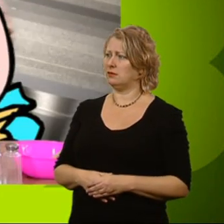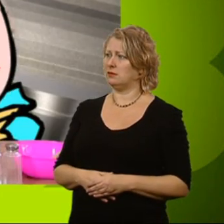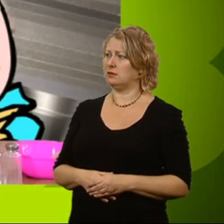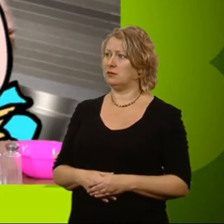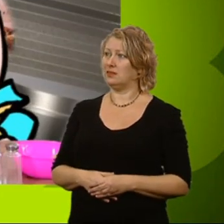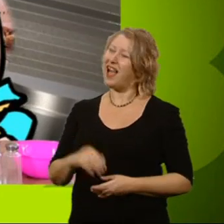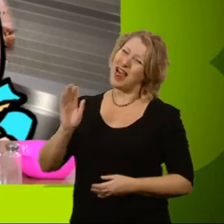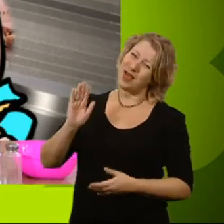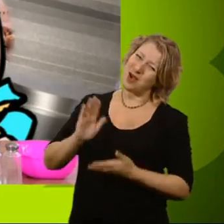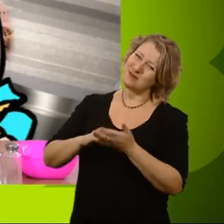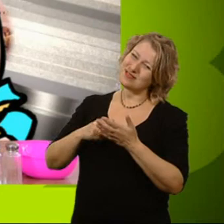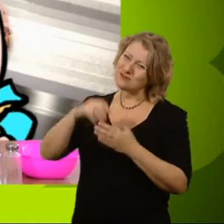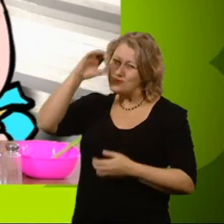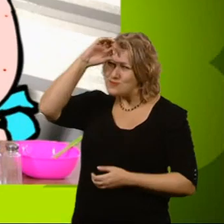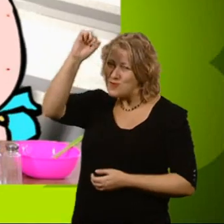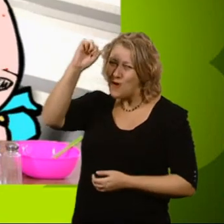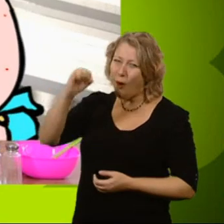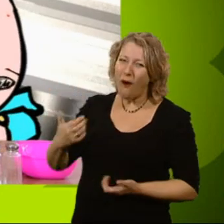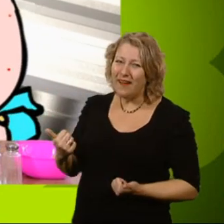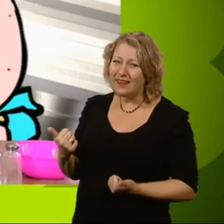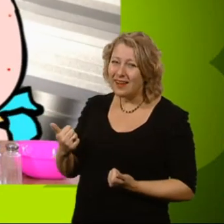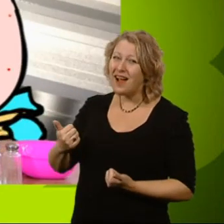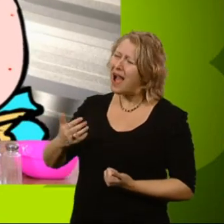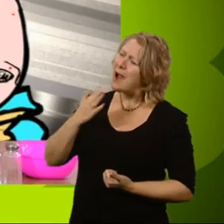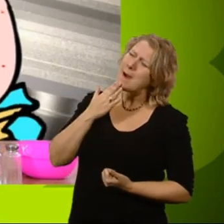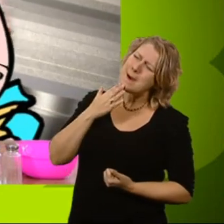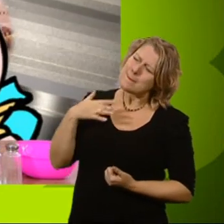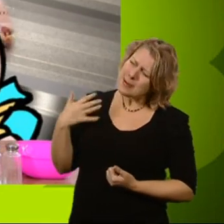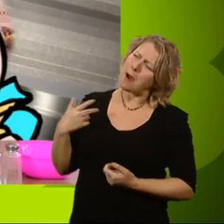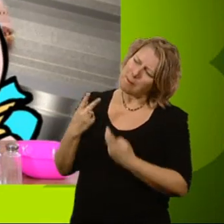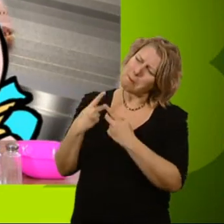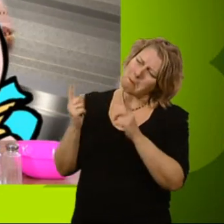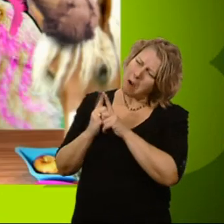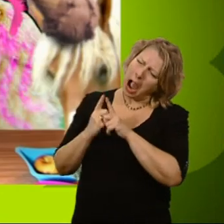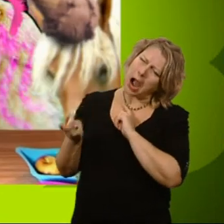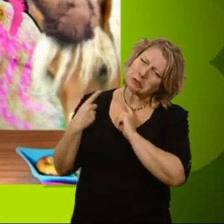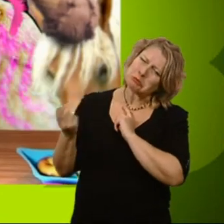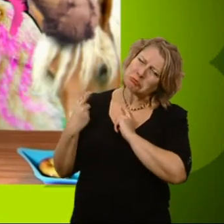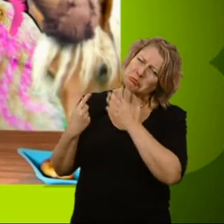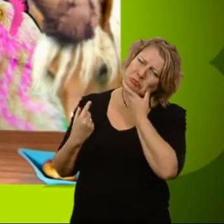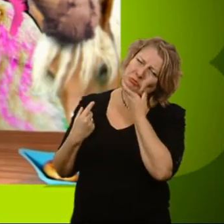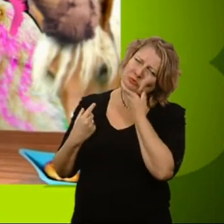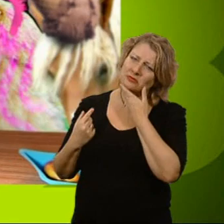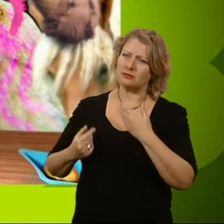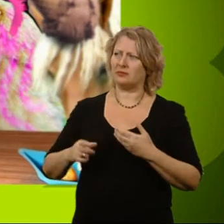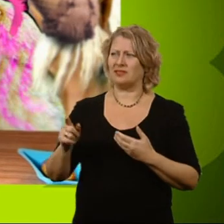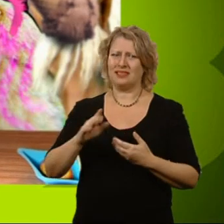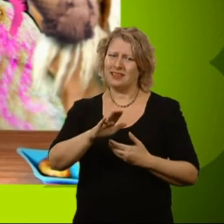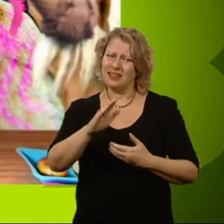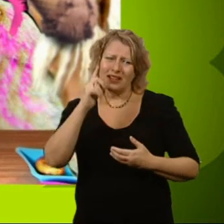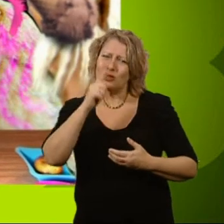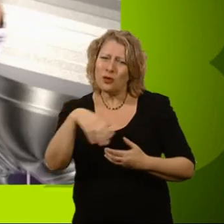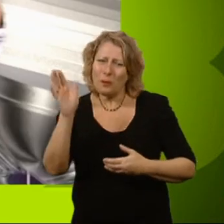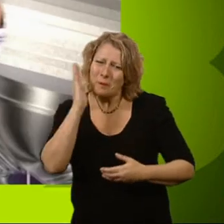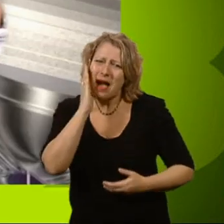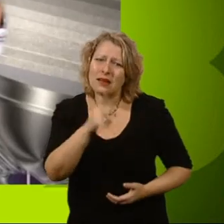Hello, Mr. Unicron. Now tell me, have we met? I really think you should go to bed, little